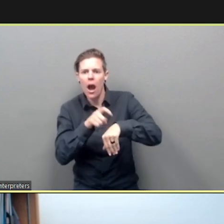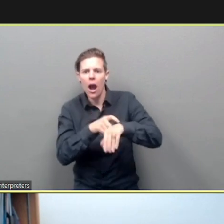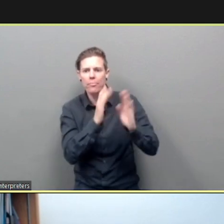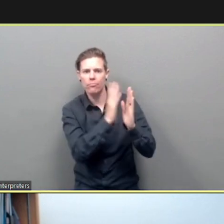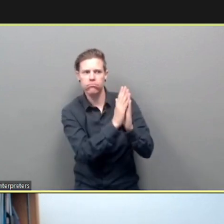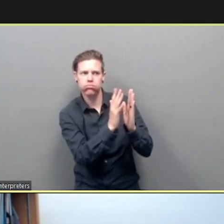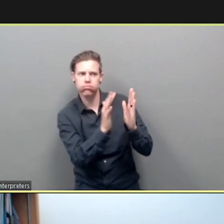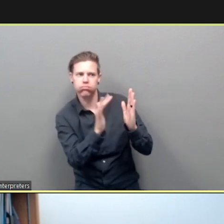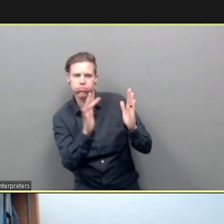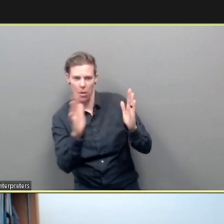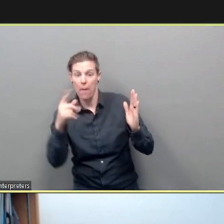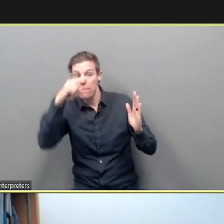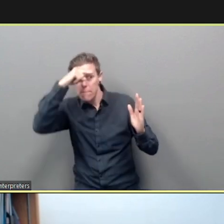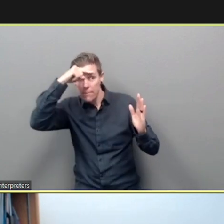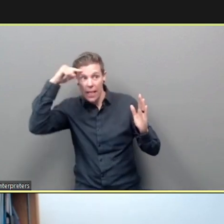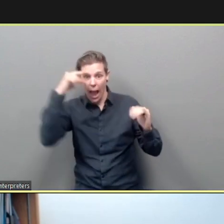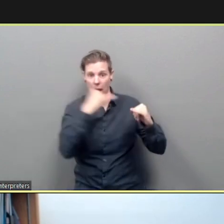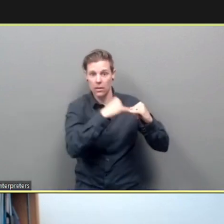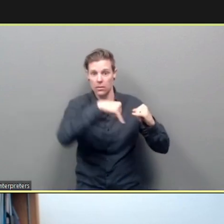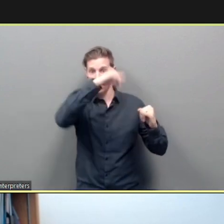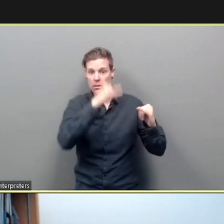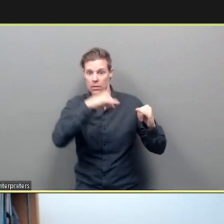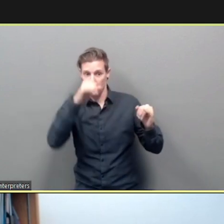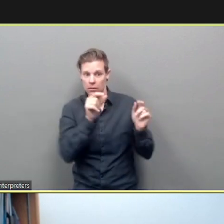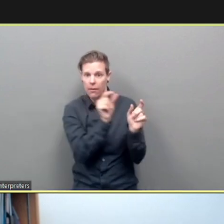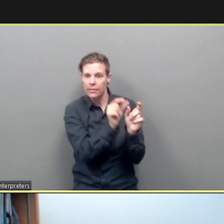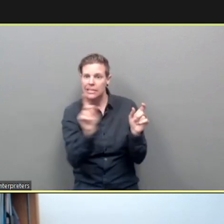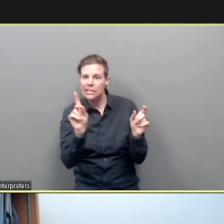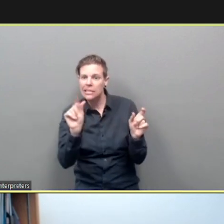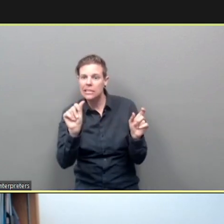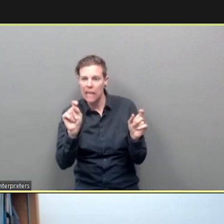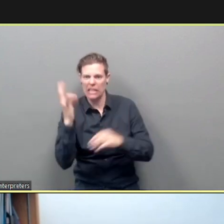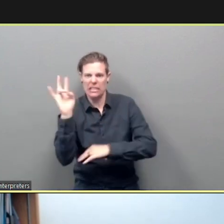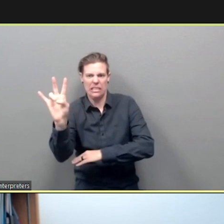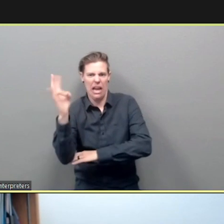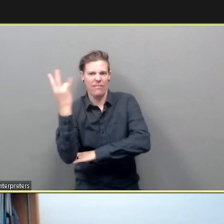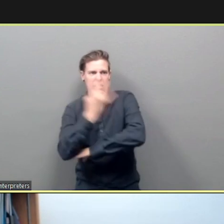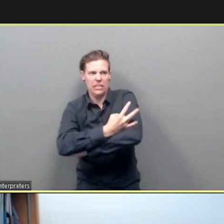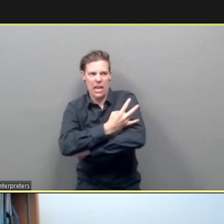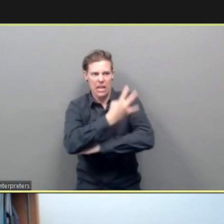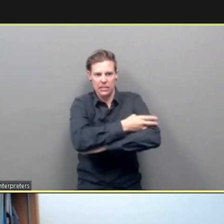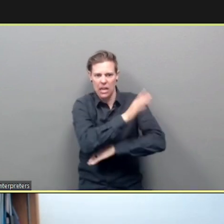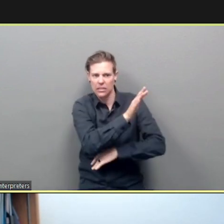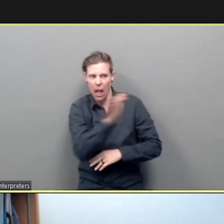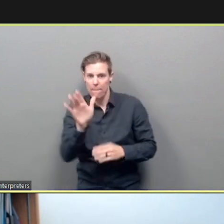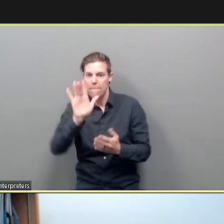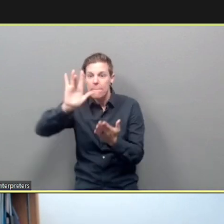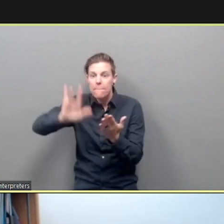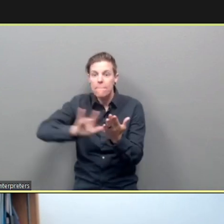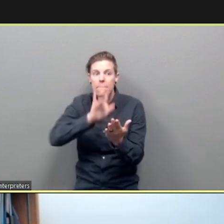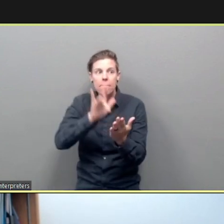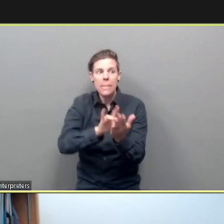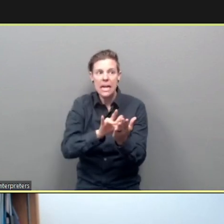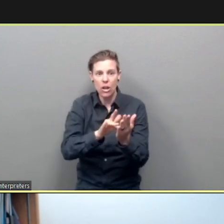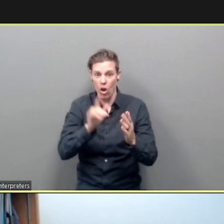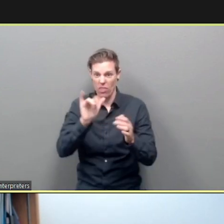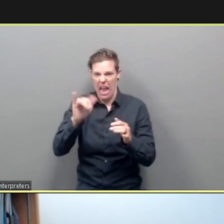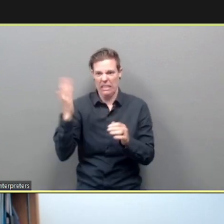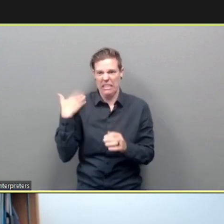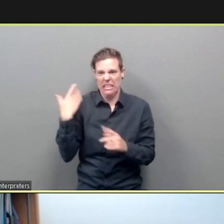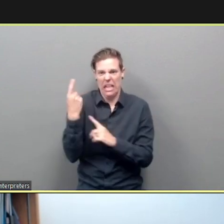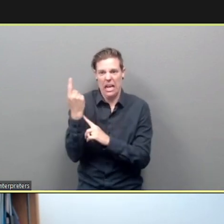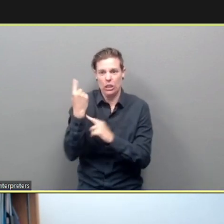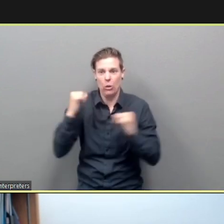7-day moving average. Again, the big mountain in the middle of the slide is our winter surge. And then the right-hand side